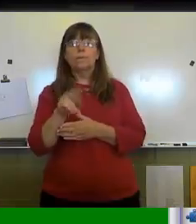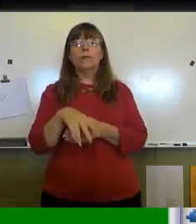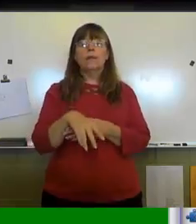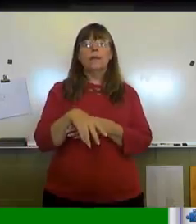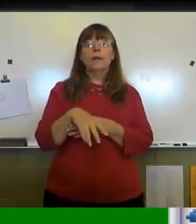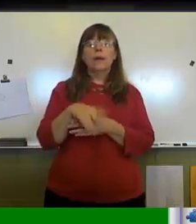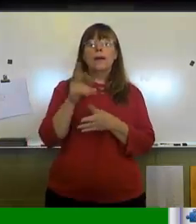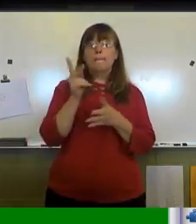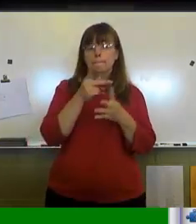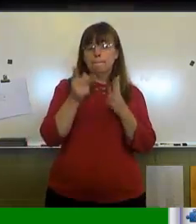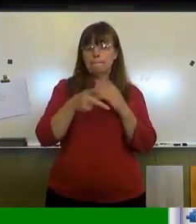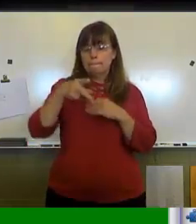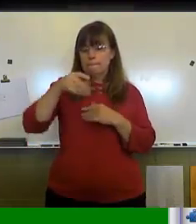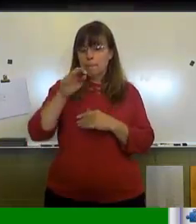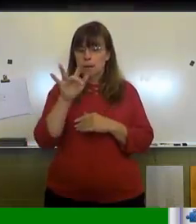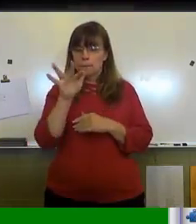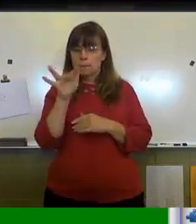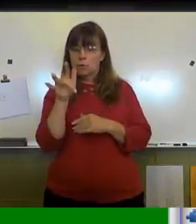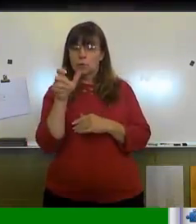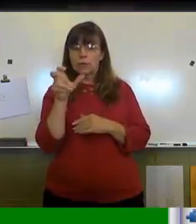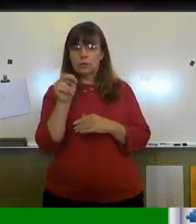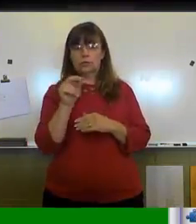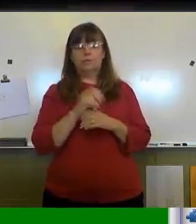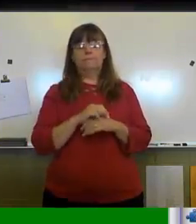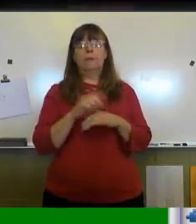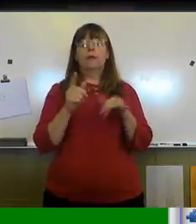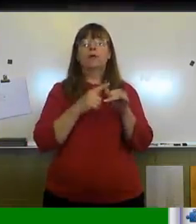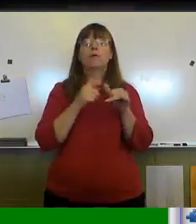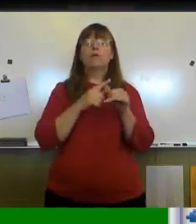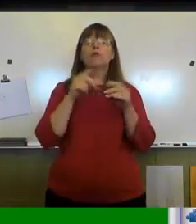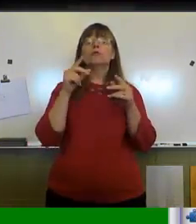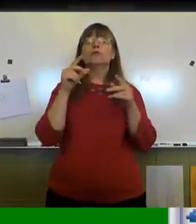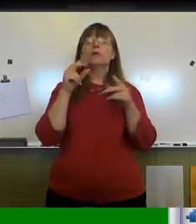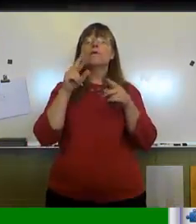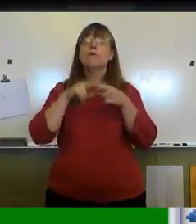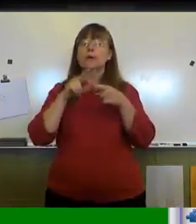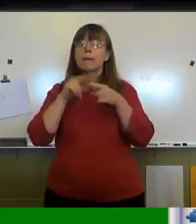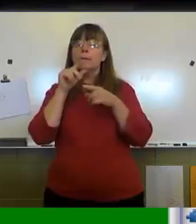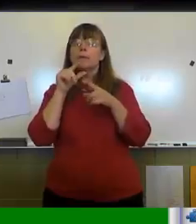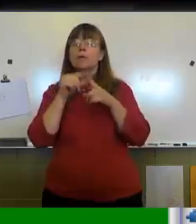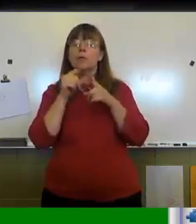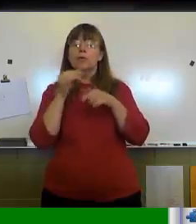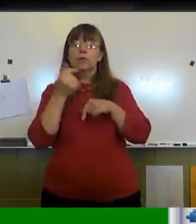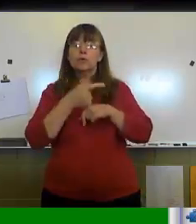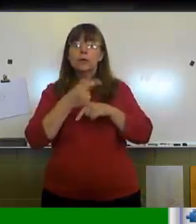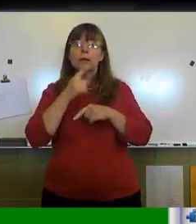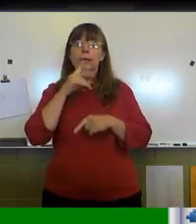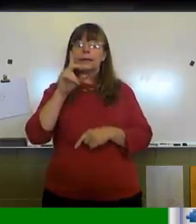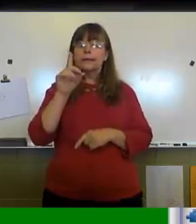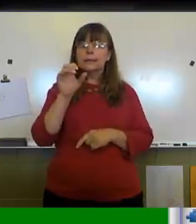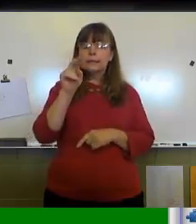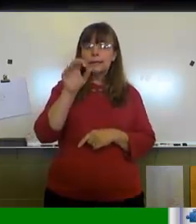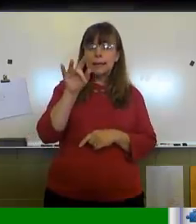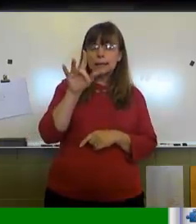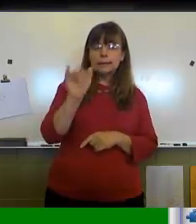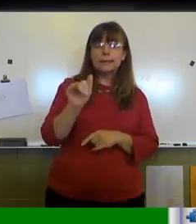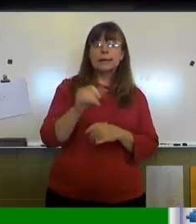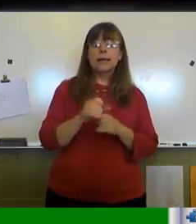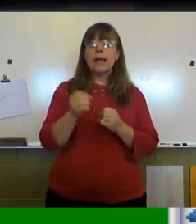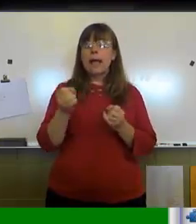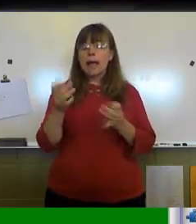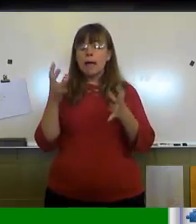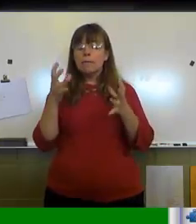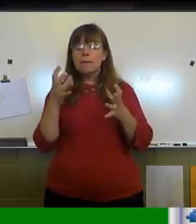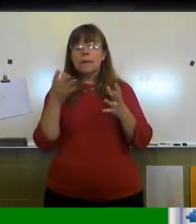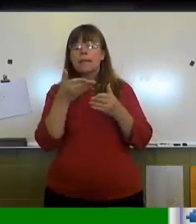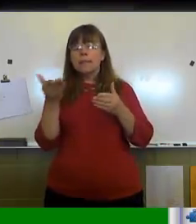vocabulary word we're going to talk about is density. Density is how many things are in one area, how closely packed they are in